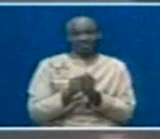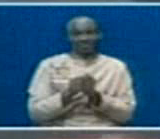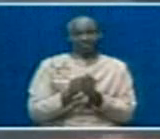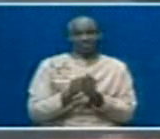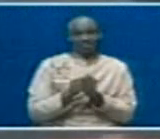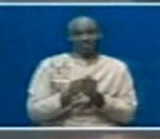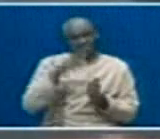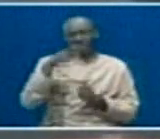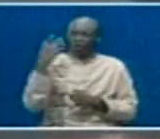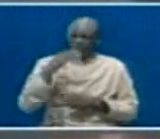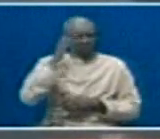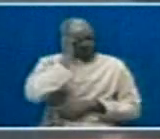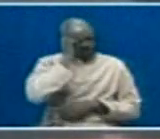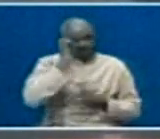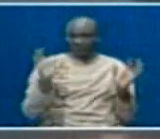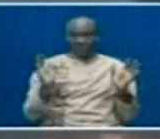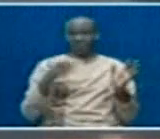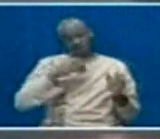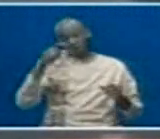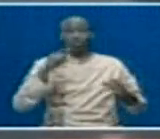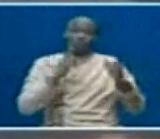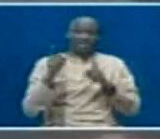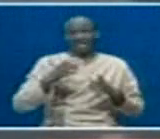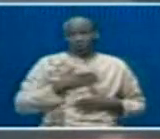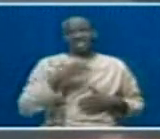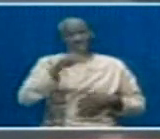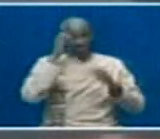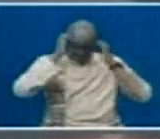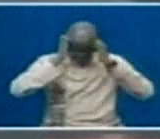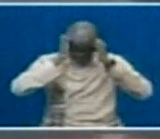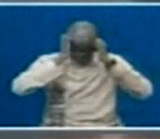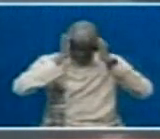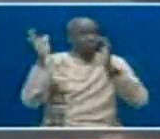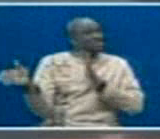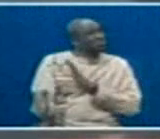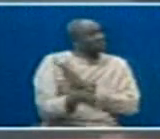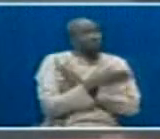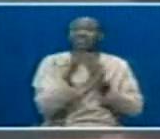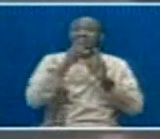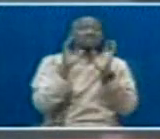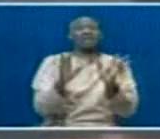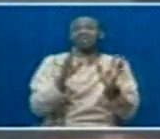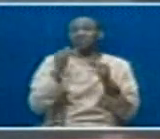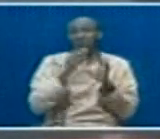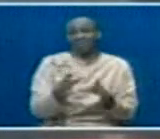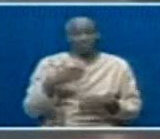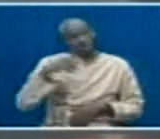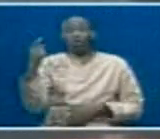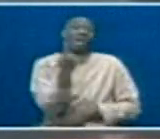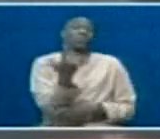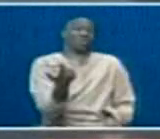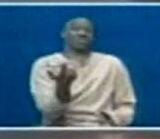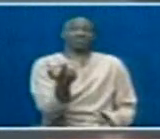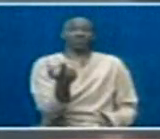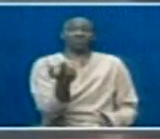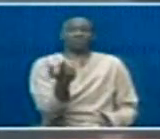Too scholarly. No. I used to go out on my own because if Ali was studying all night, sometimes, you know, I just go out, go